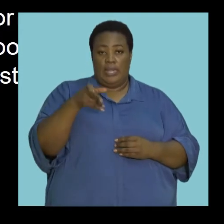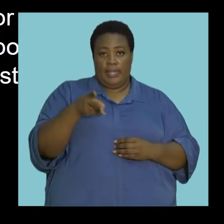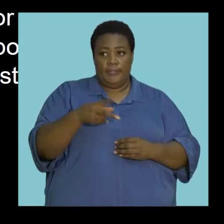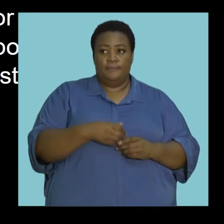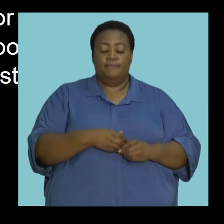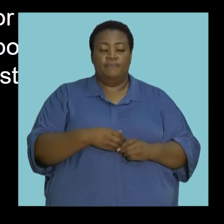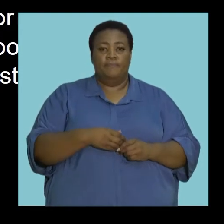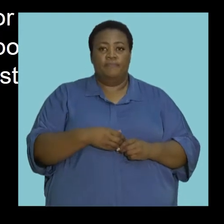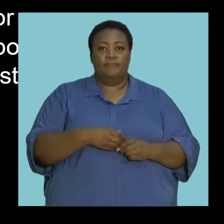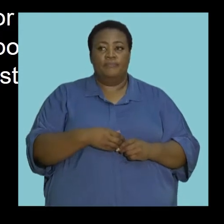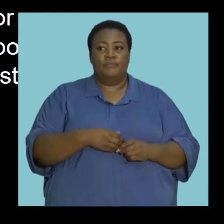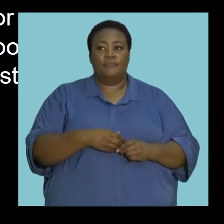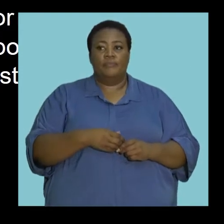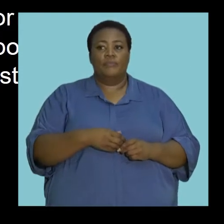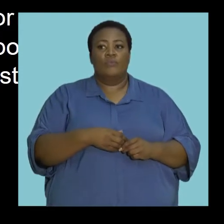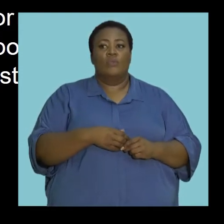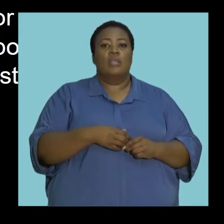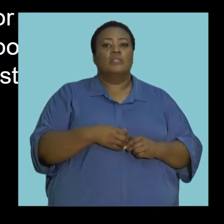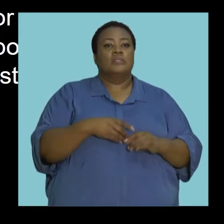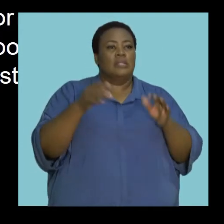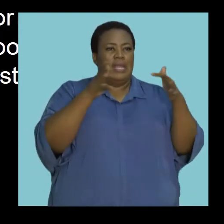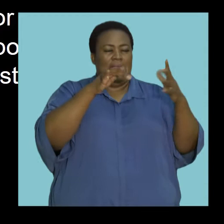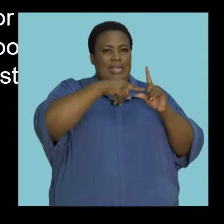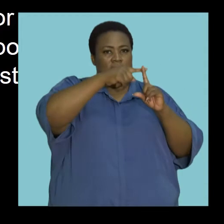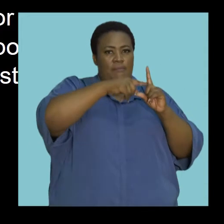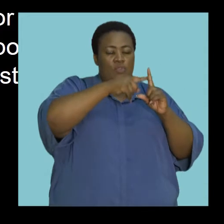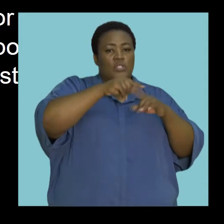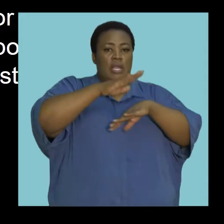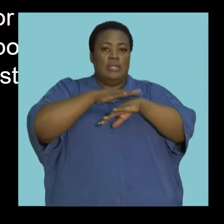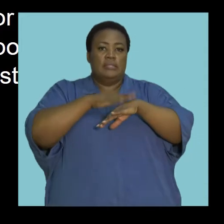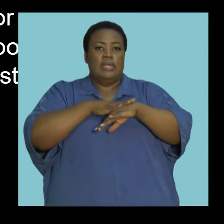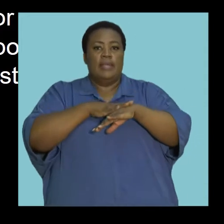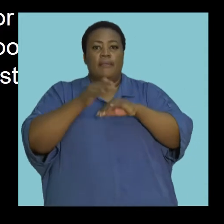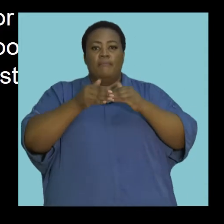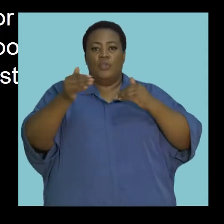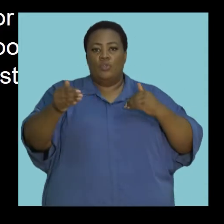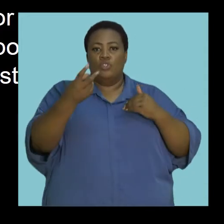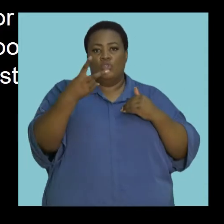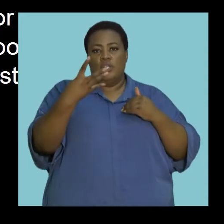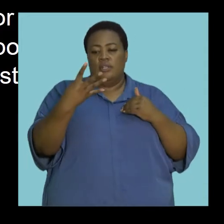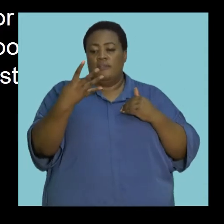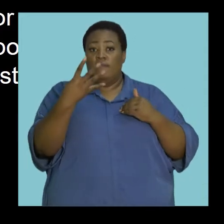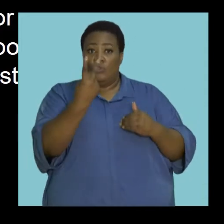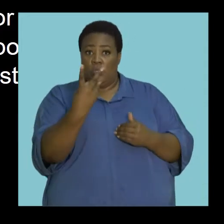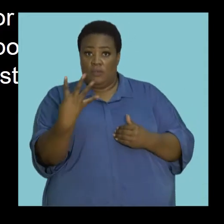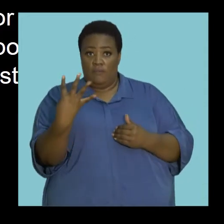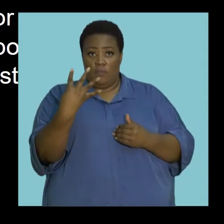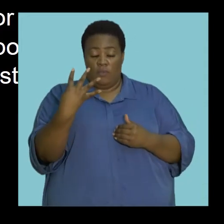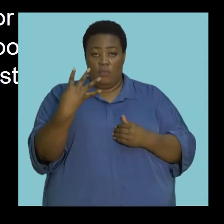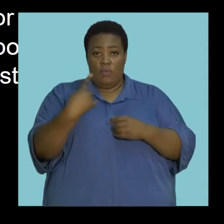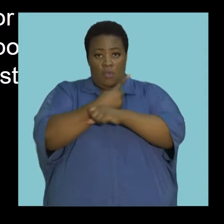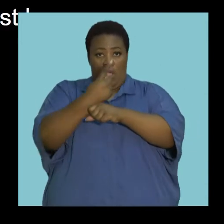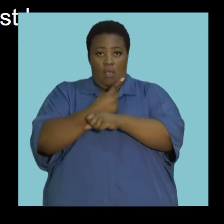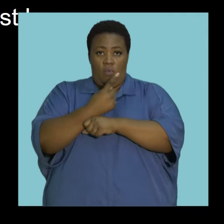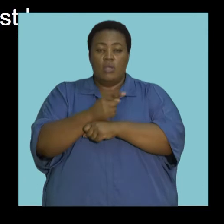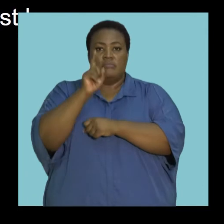at that again. So in this case, it's the air temperature, and the time period over 24 hours must be